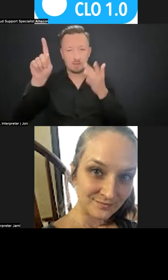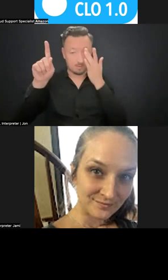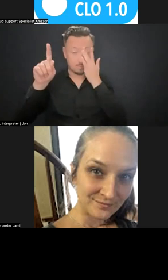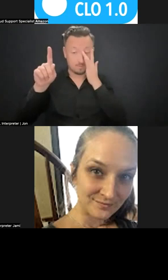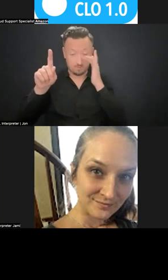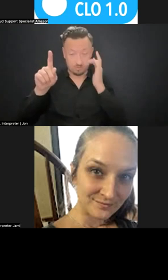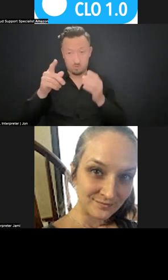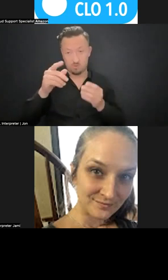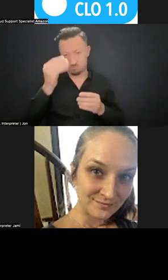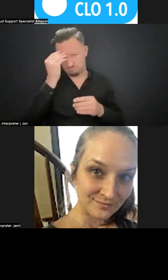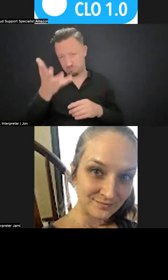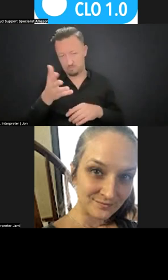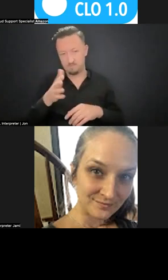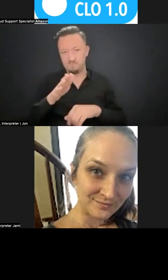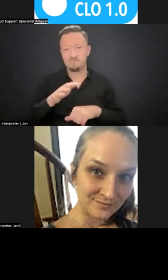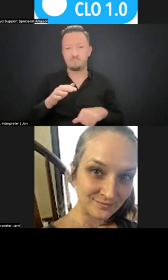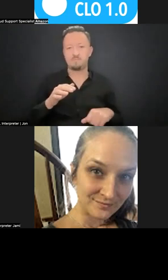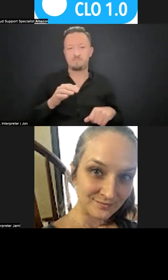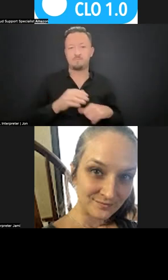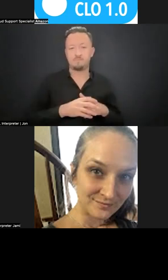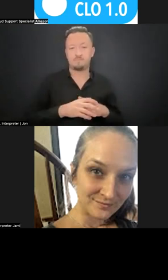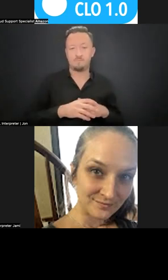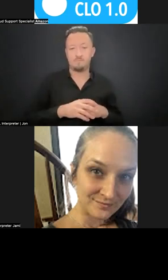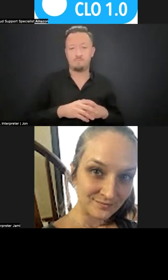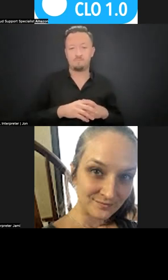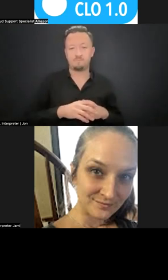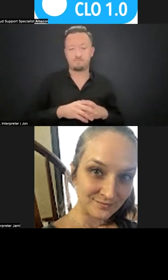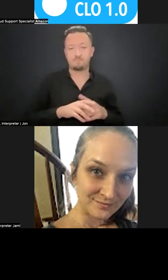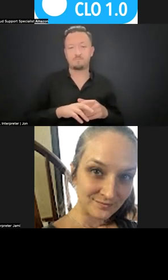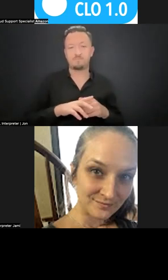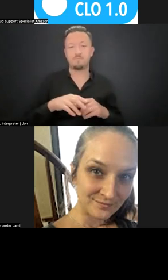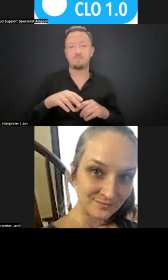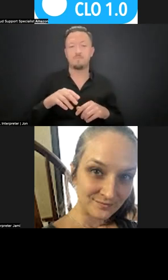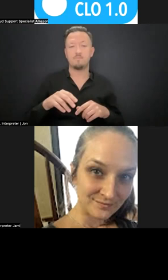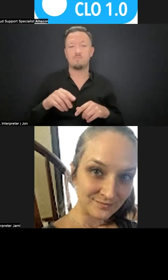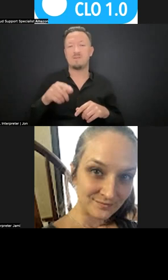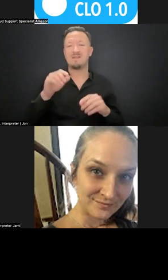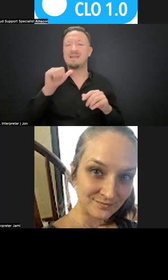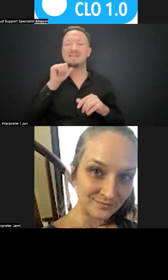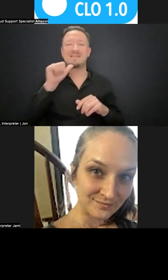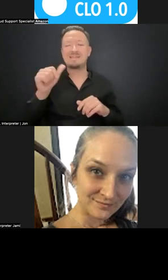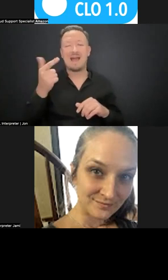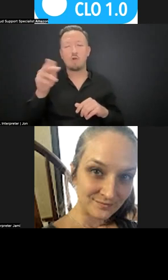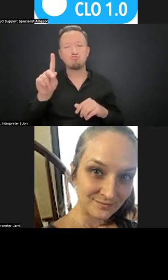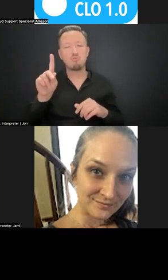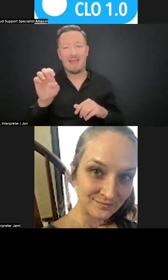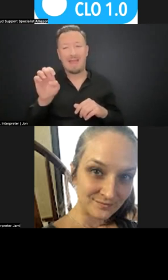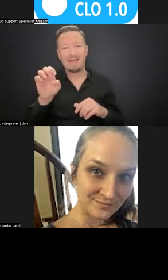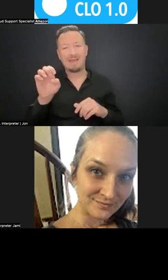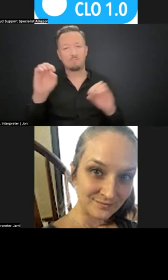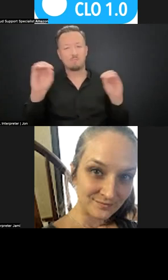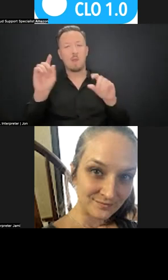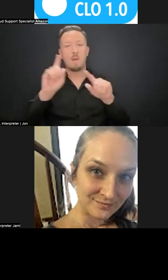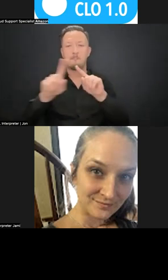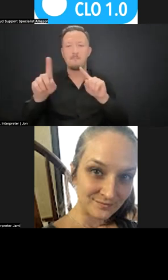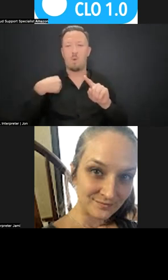those. Again, they're just non-graded, but they're used as check marks, as benchmarks to